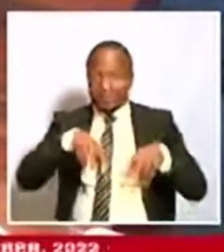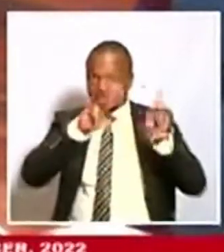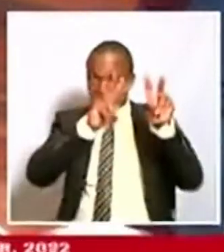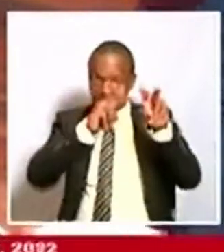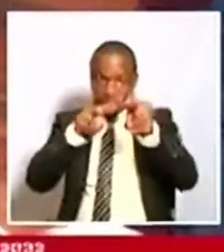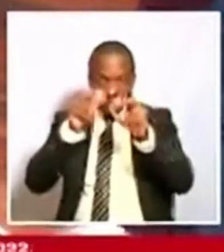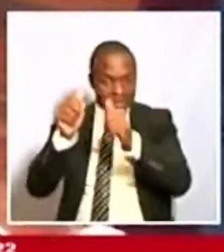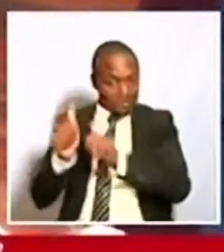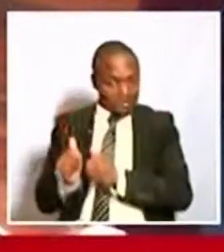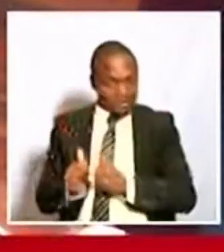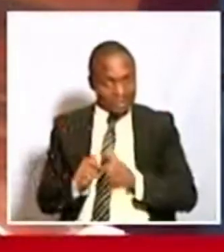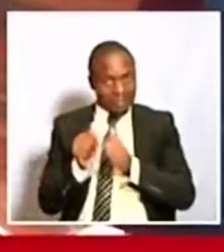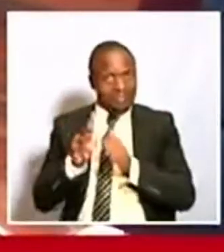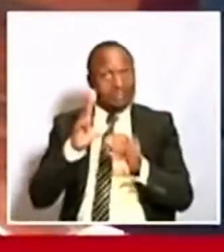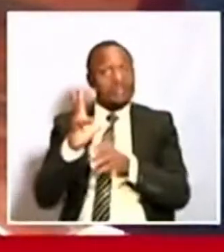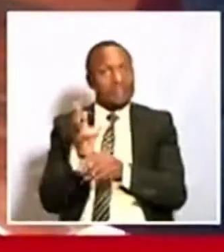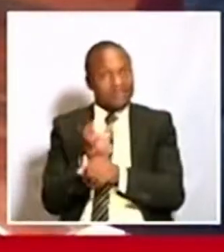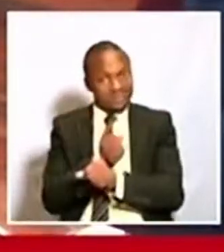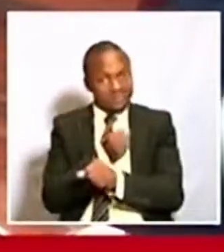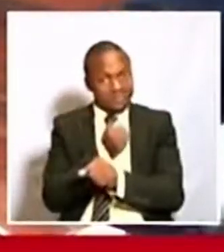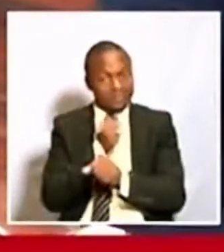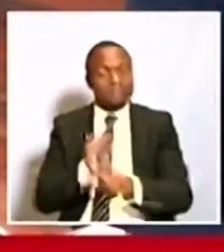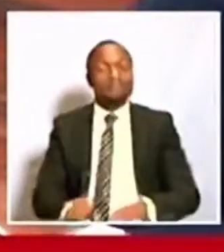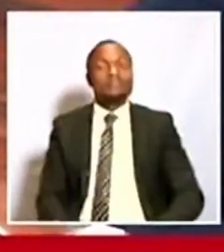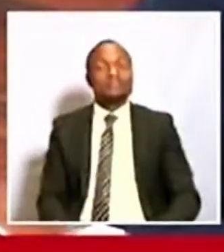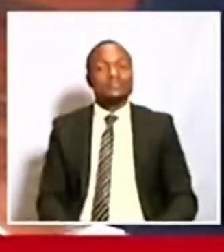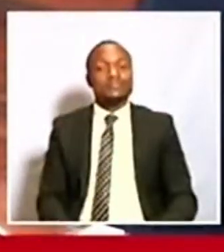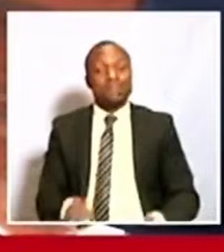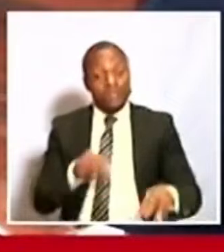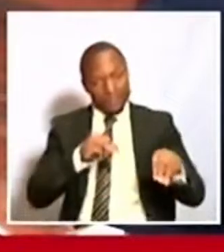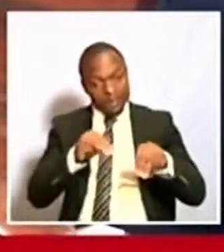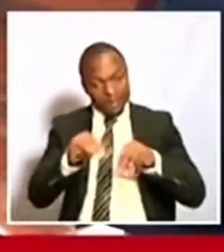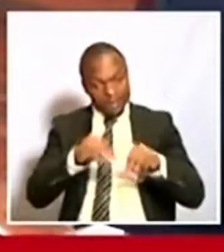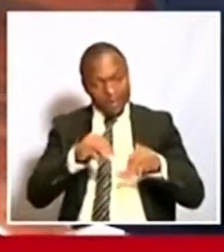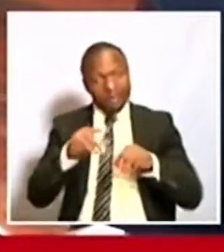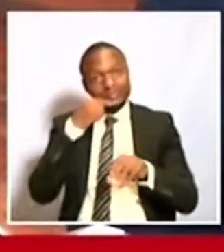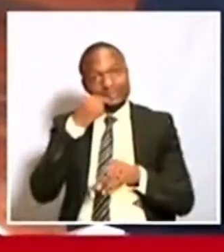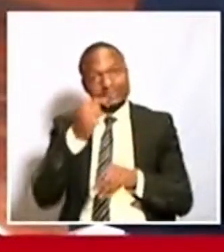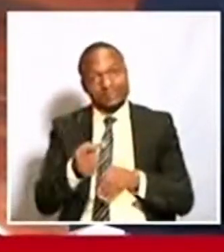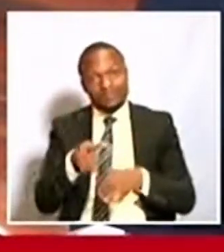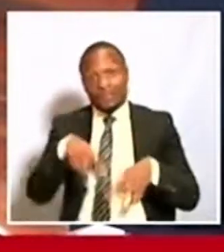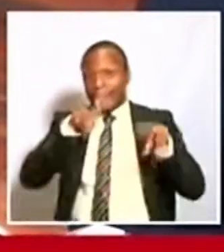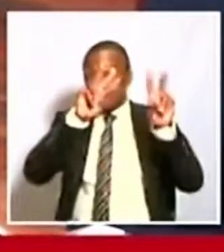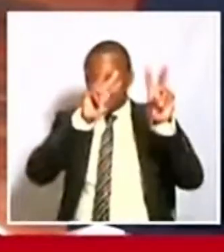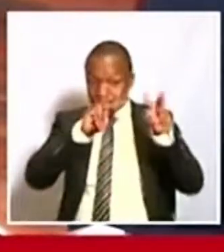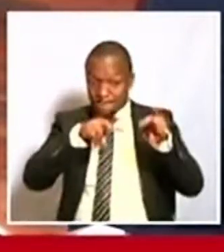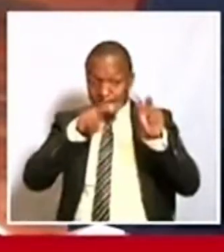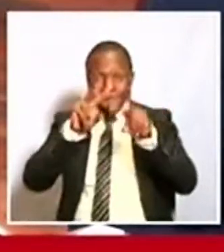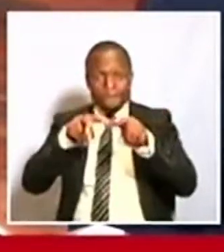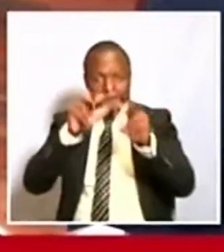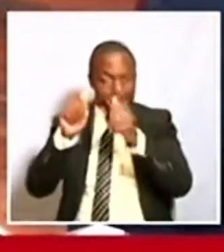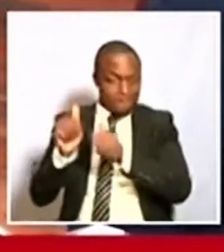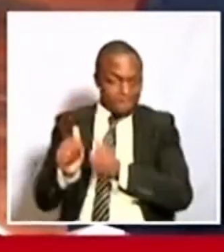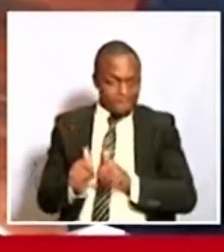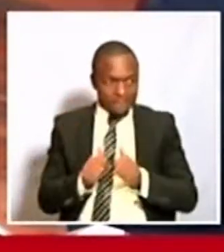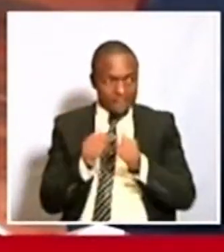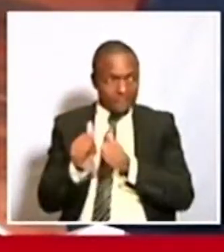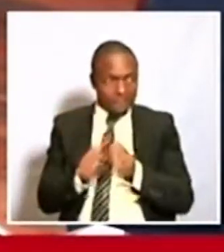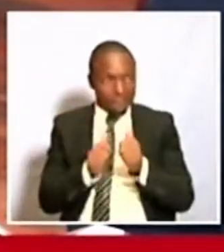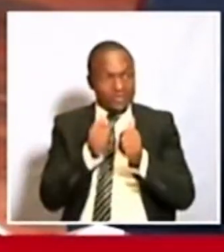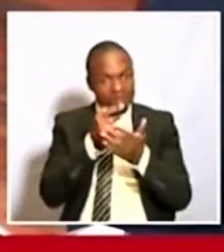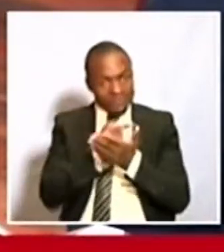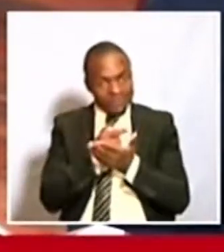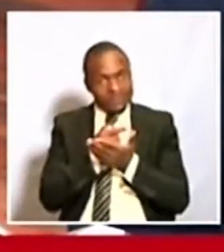Action taken is that management wishes to state that monitoring activities for grant